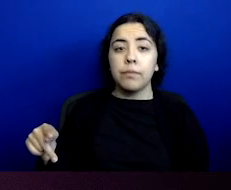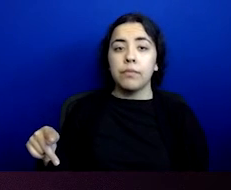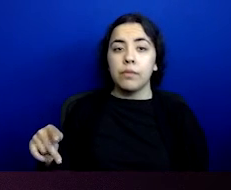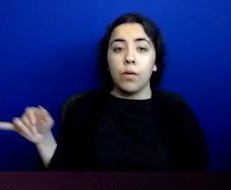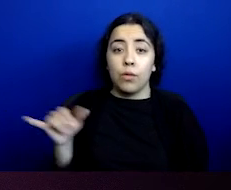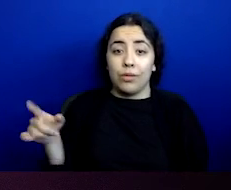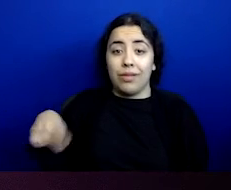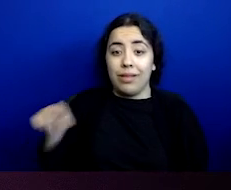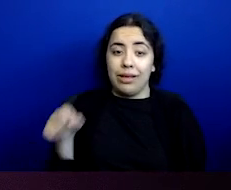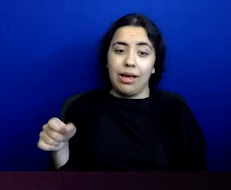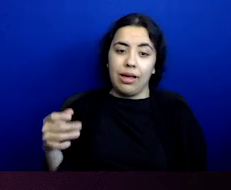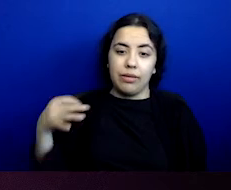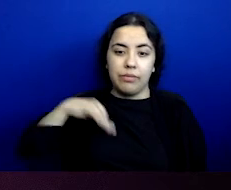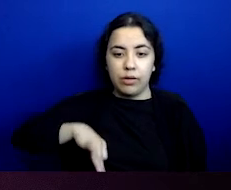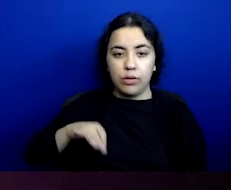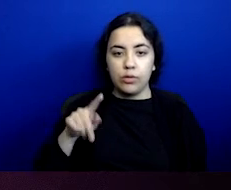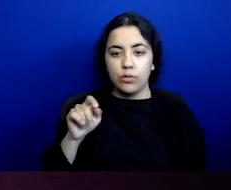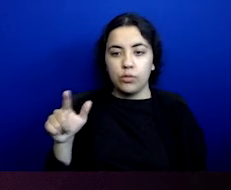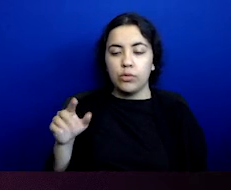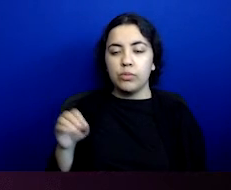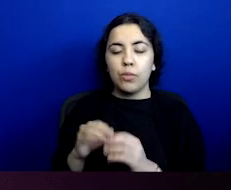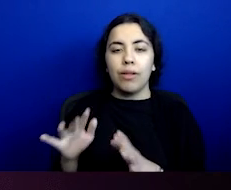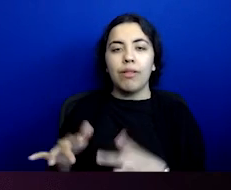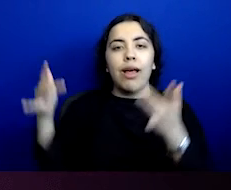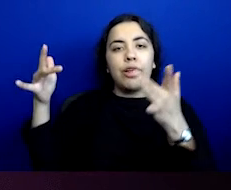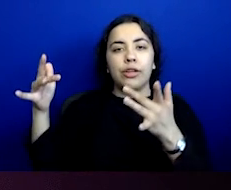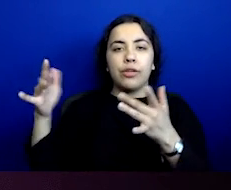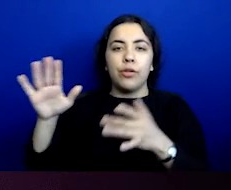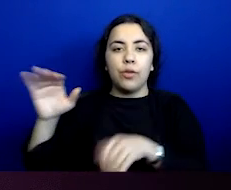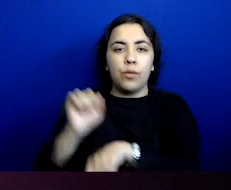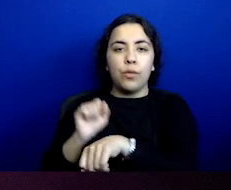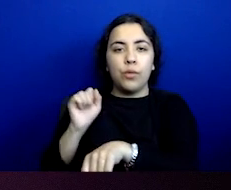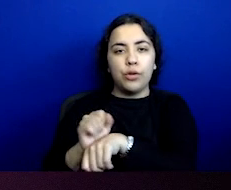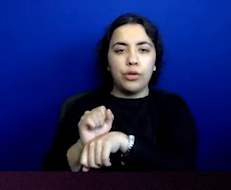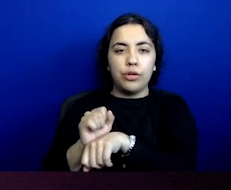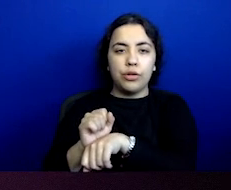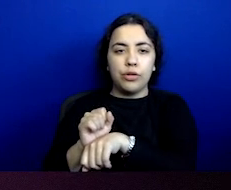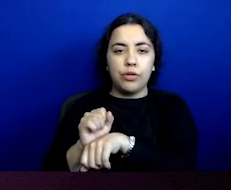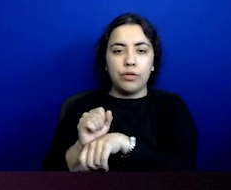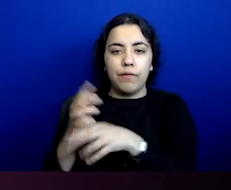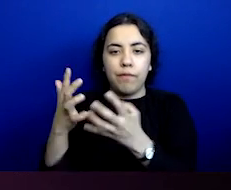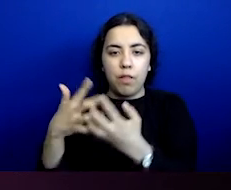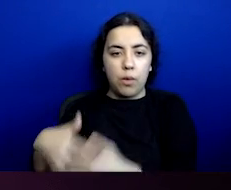seeing them able to leverage tools like LiDAR in their workflows. So